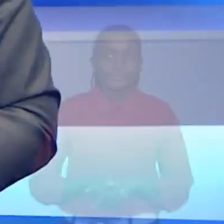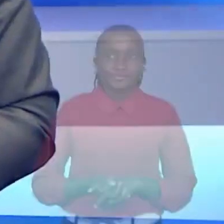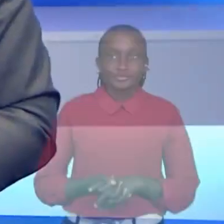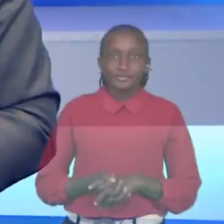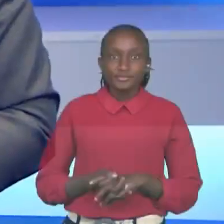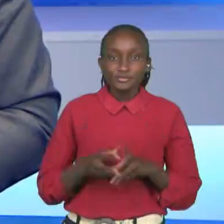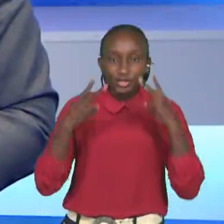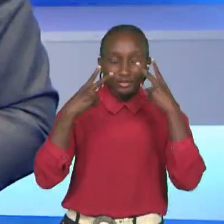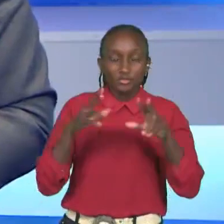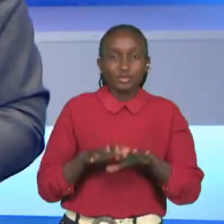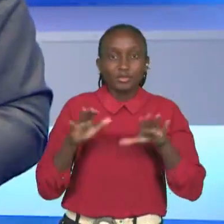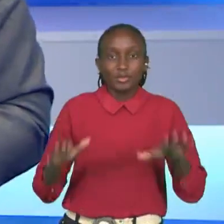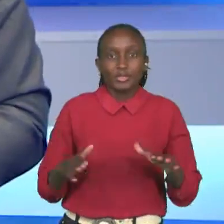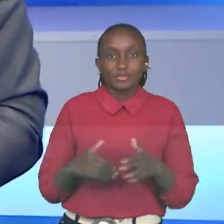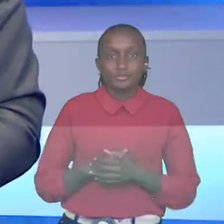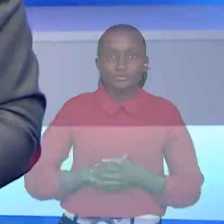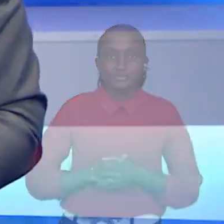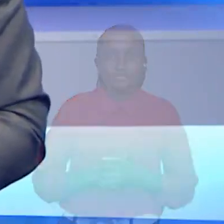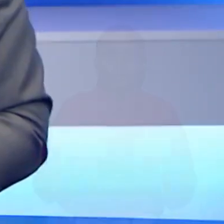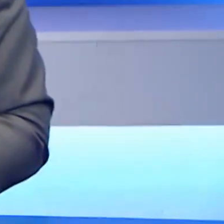Let's take a look at the money markets up next.